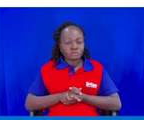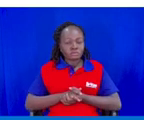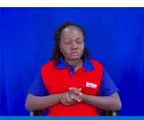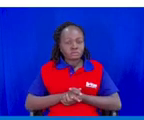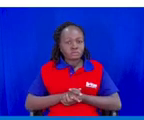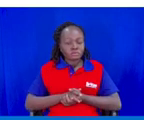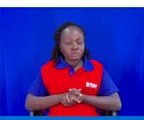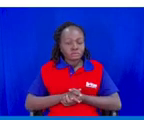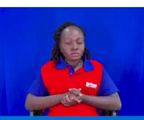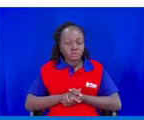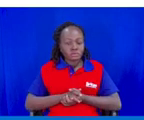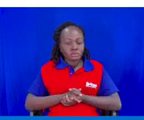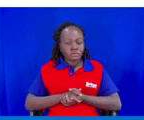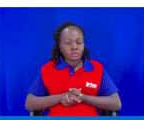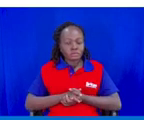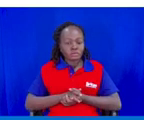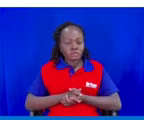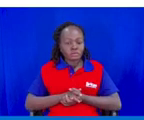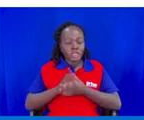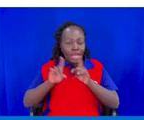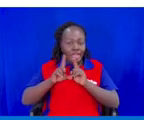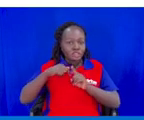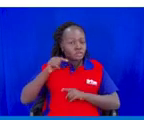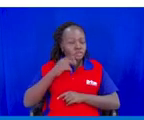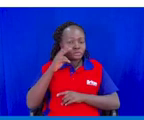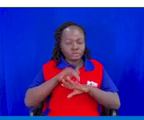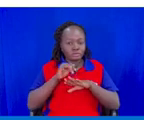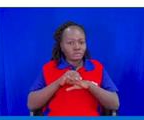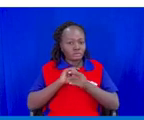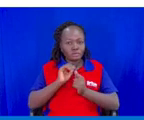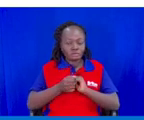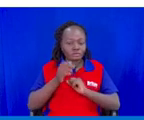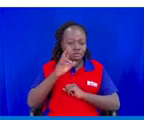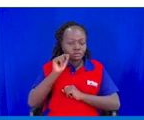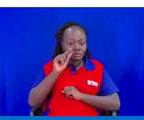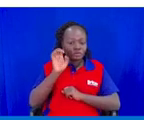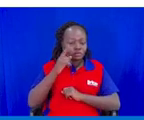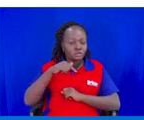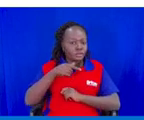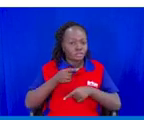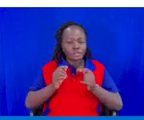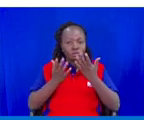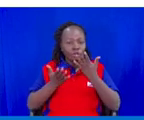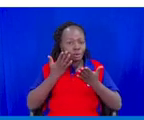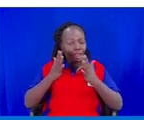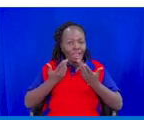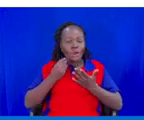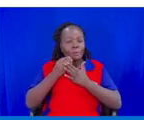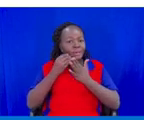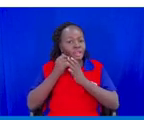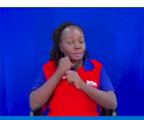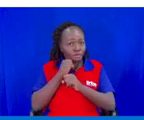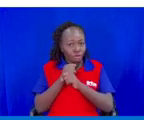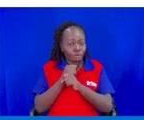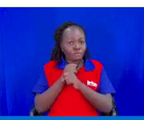As we look at exchange rates, so we're just trying to compare how the Kenyan shilling performed